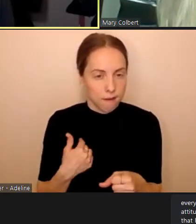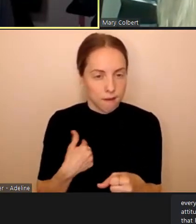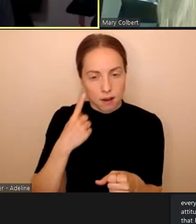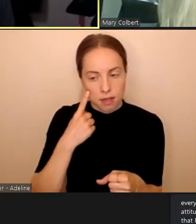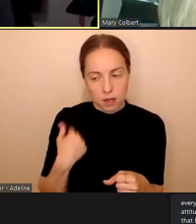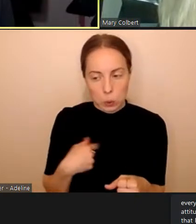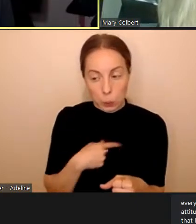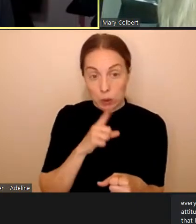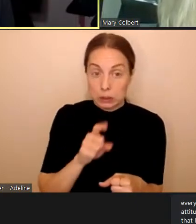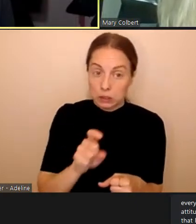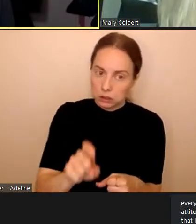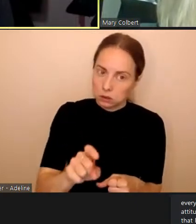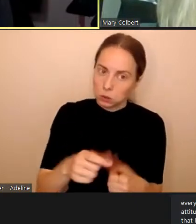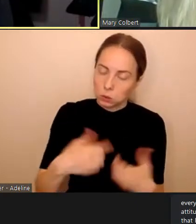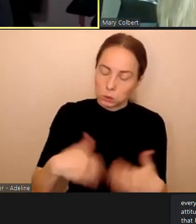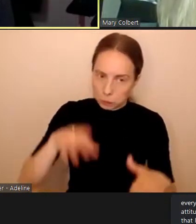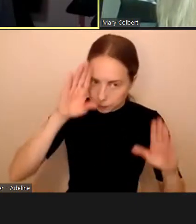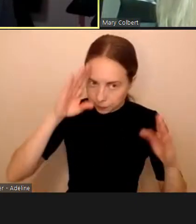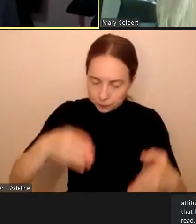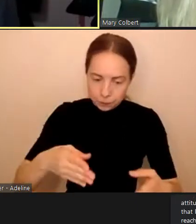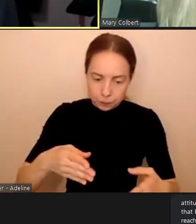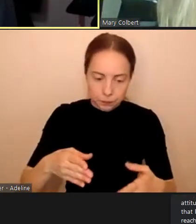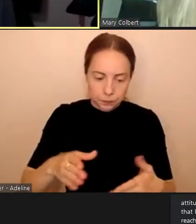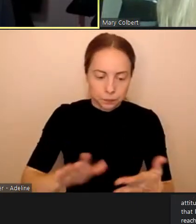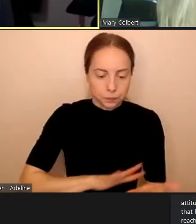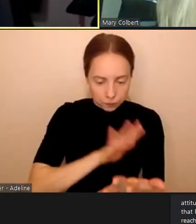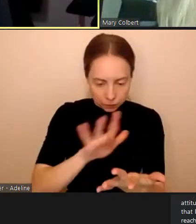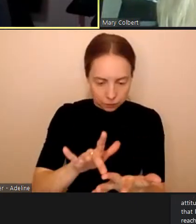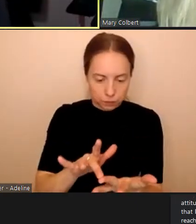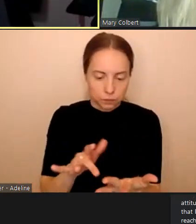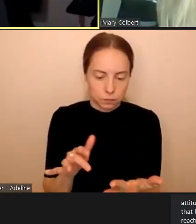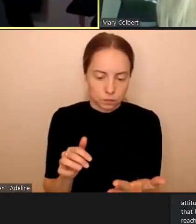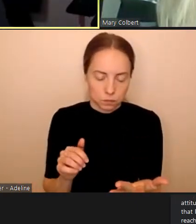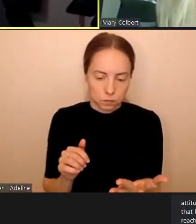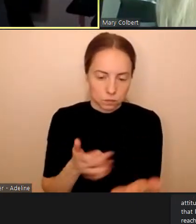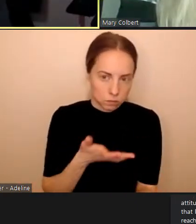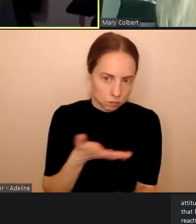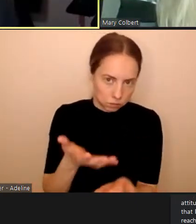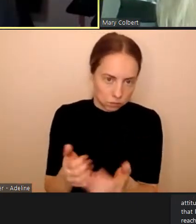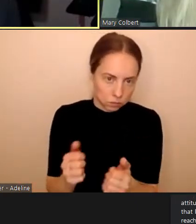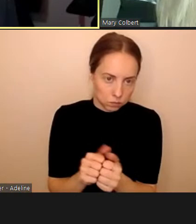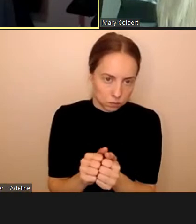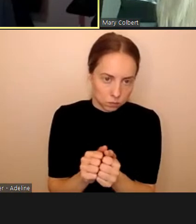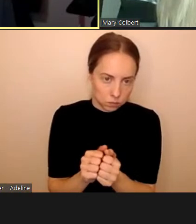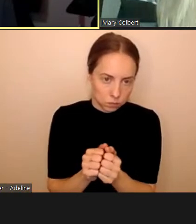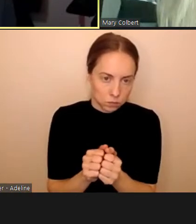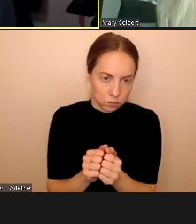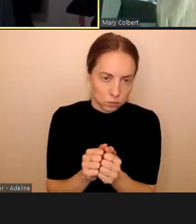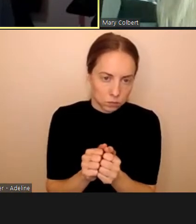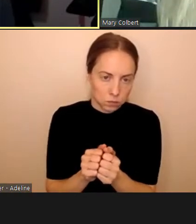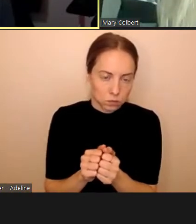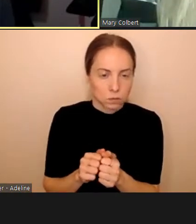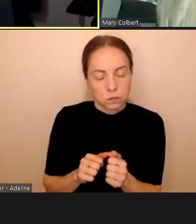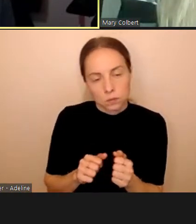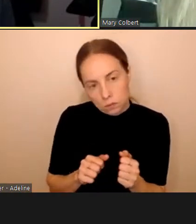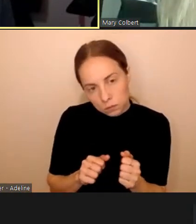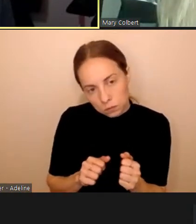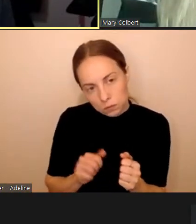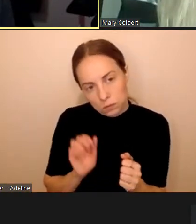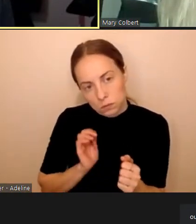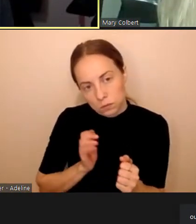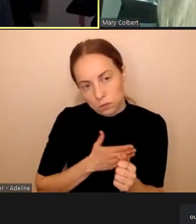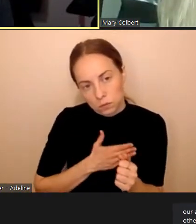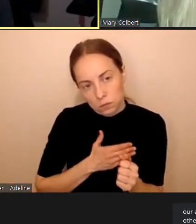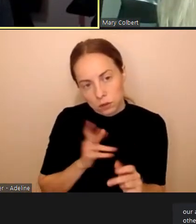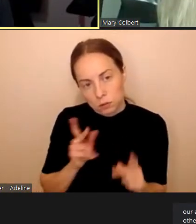need to focus on and reach out to and work with are all of our wonderful people coming